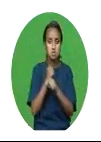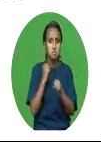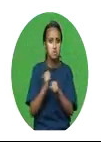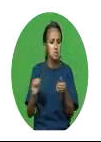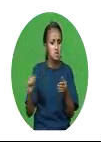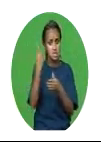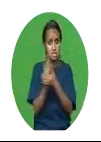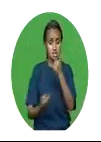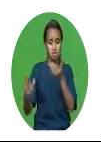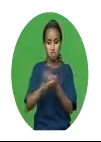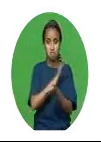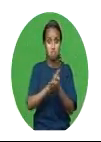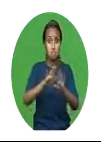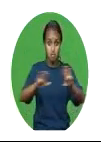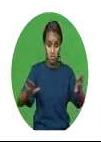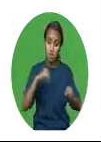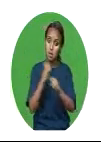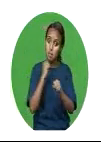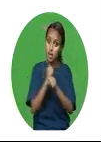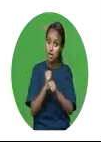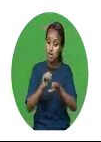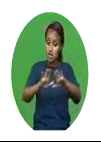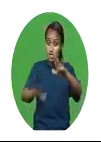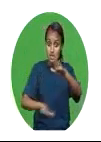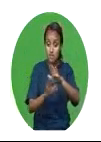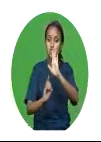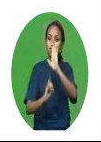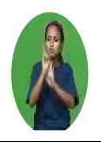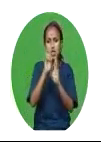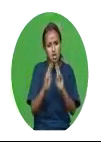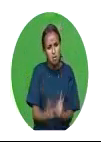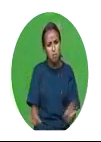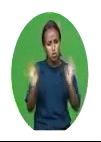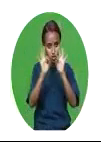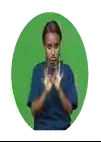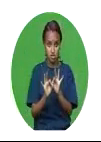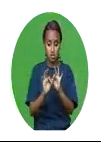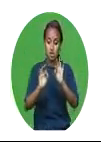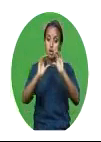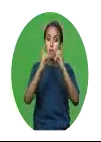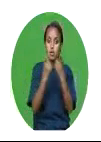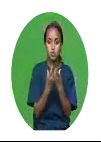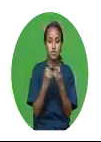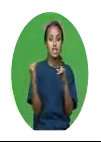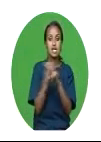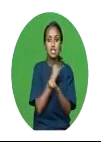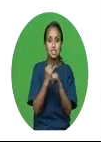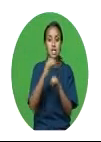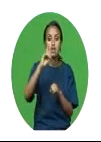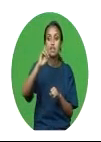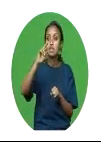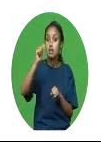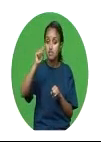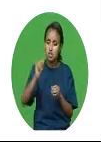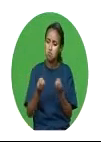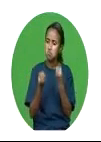flat plane. Making surface development is an important part of industrial drafting. Many